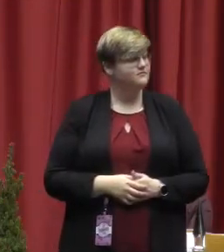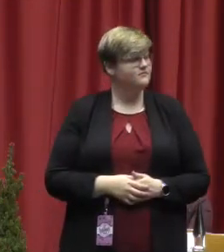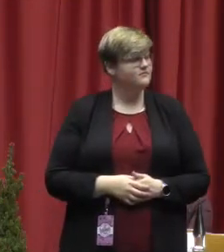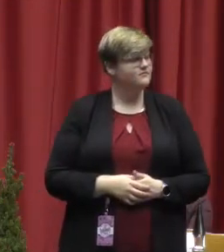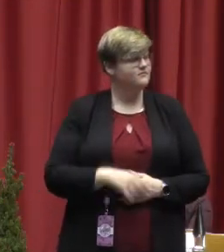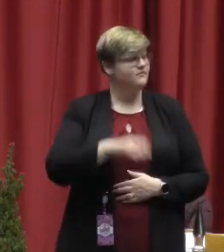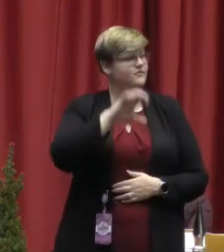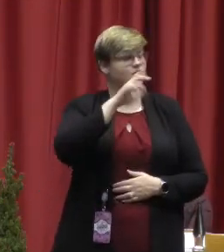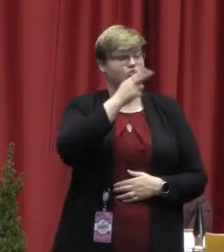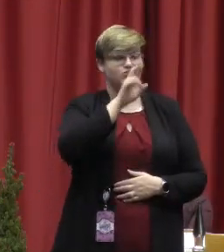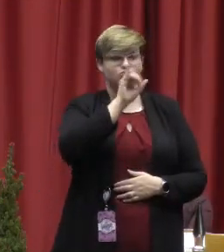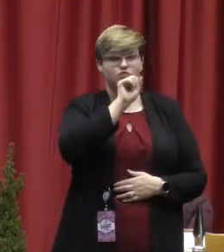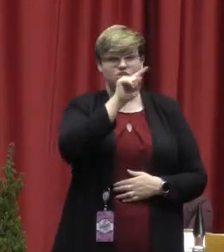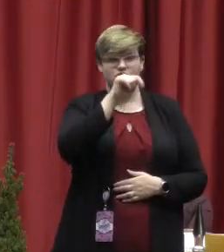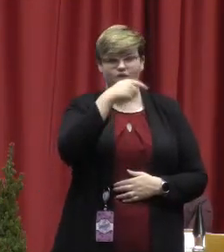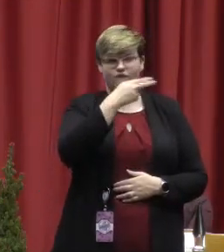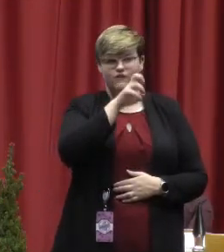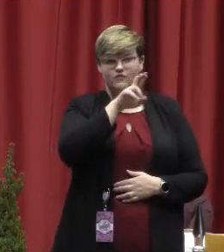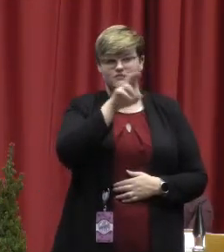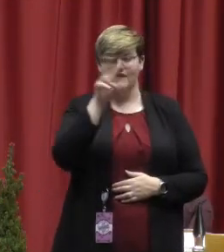Christopher Velasquez.